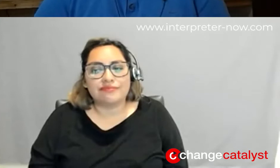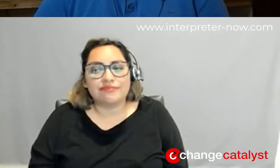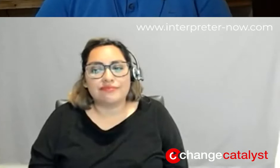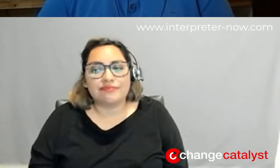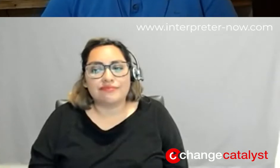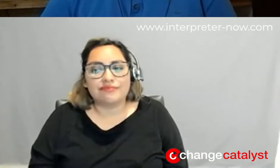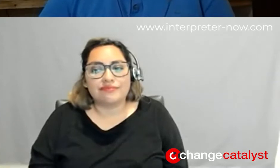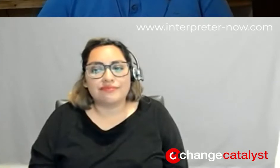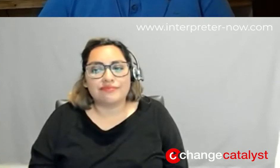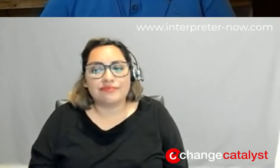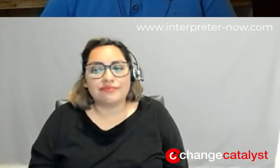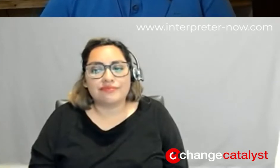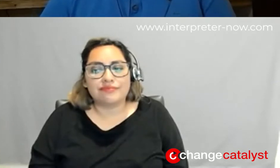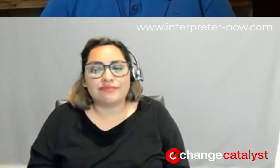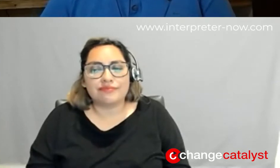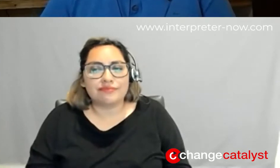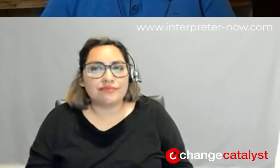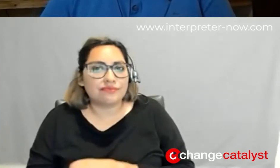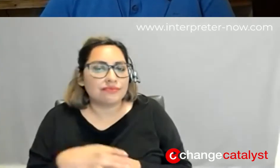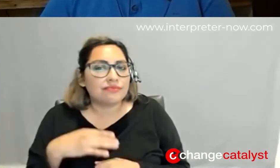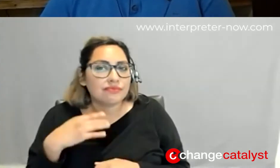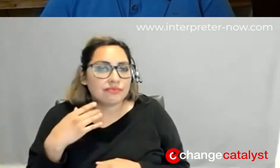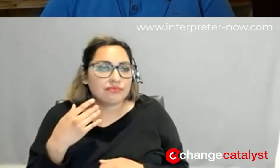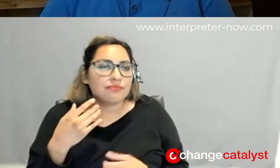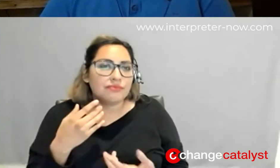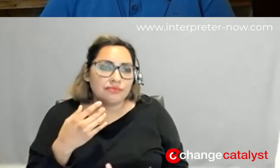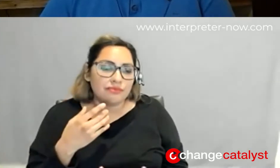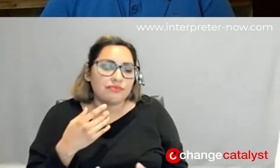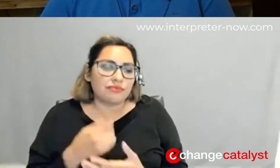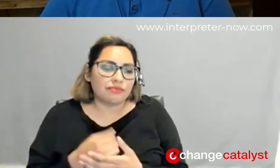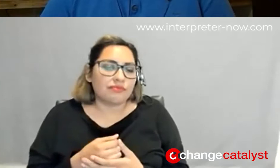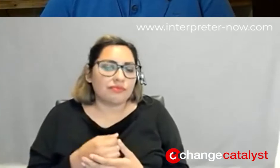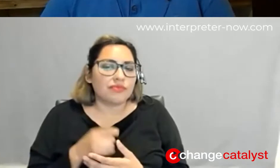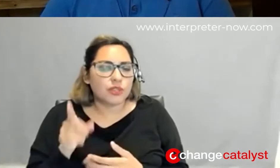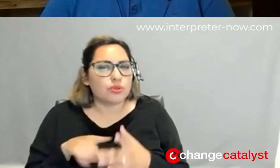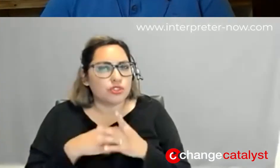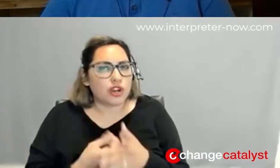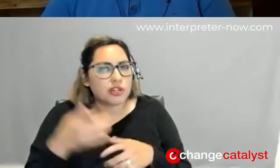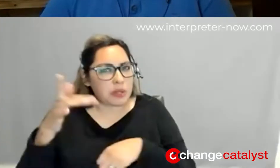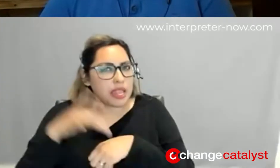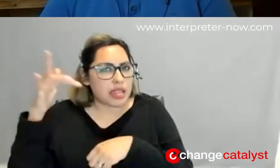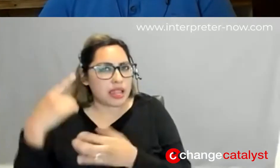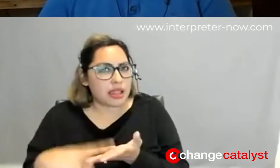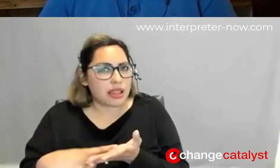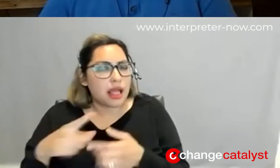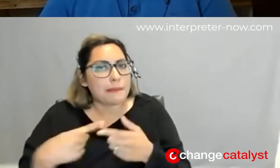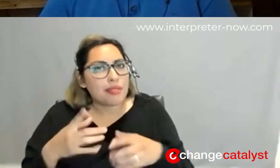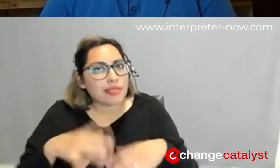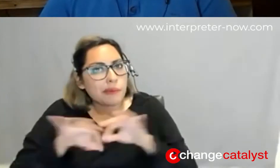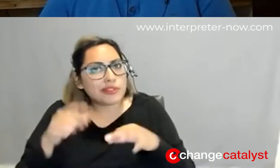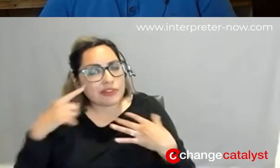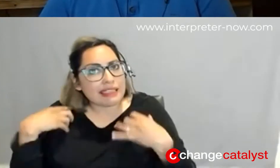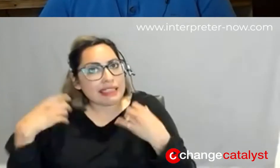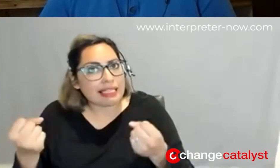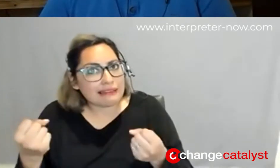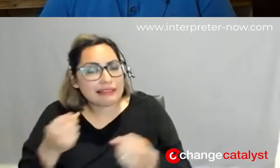So this gets, you started to go into this a bit around healing, the importance of healing,